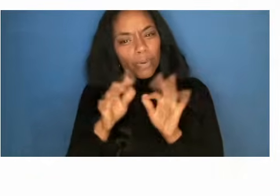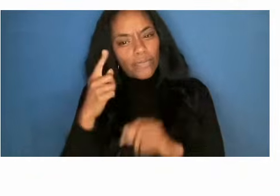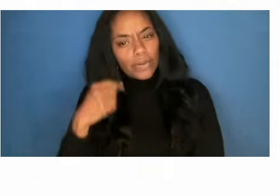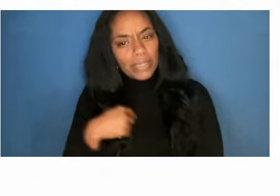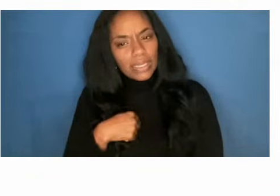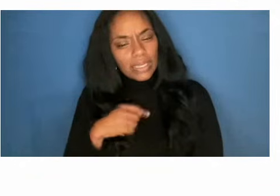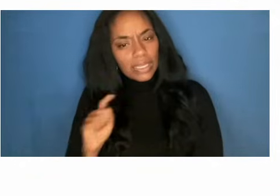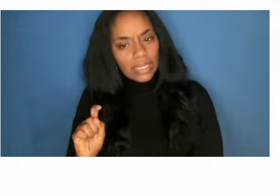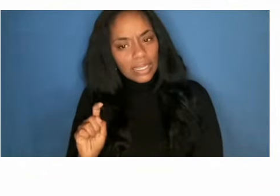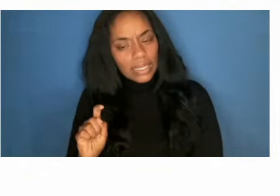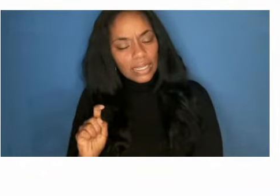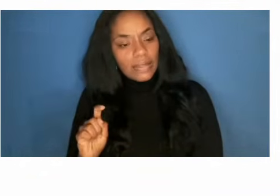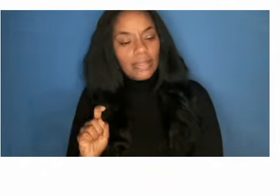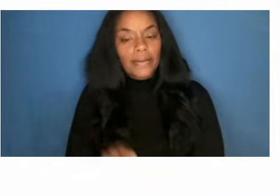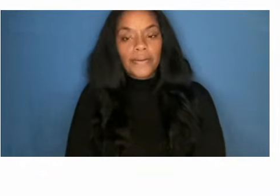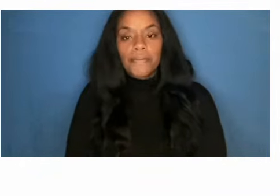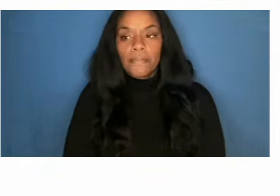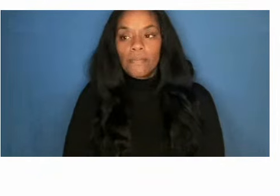Because ultimately